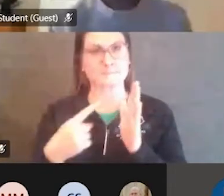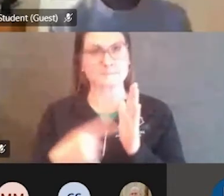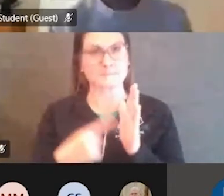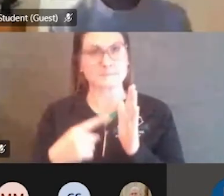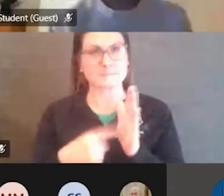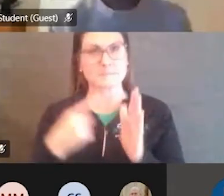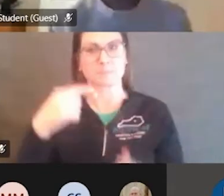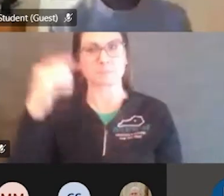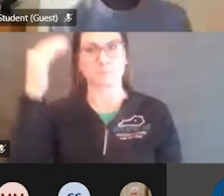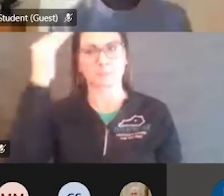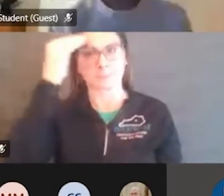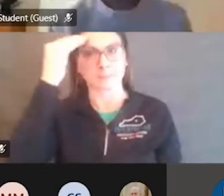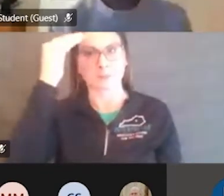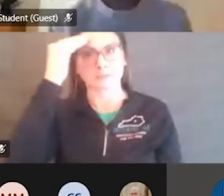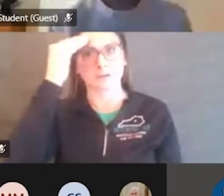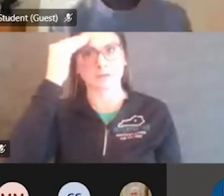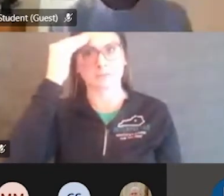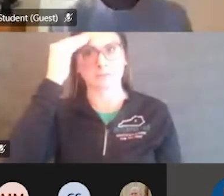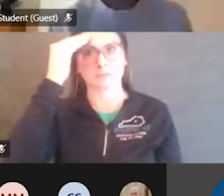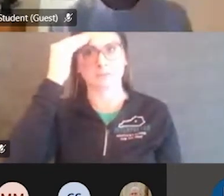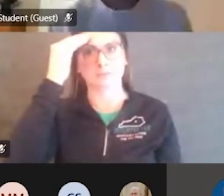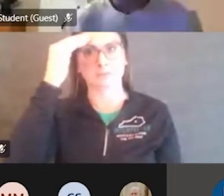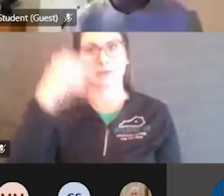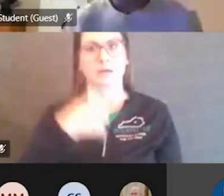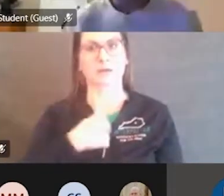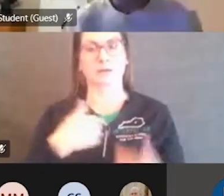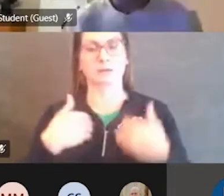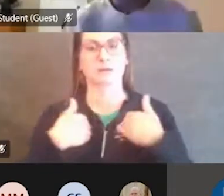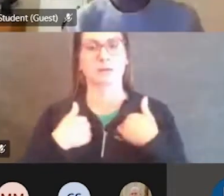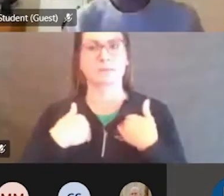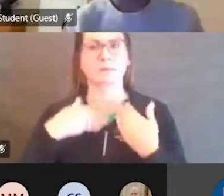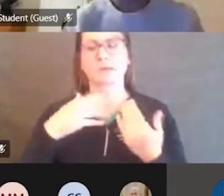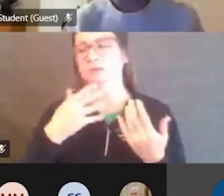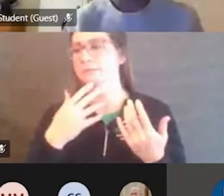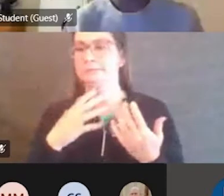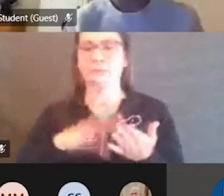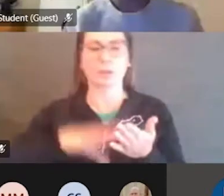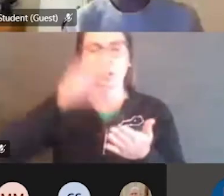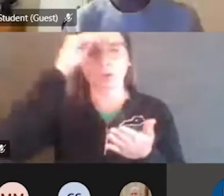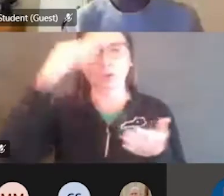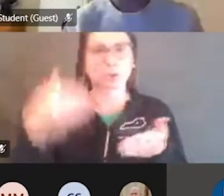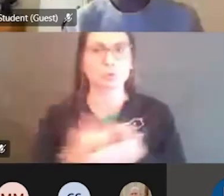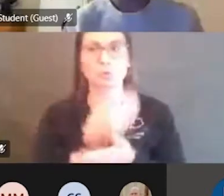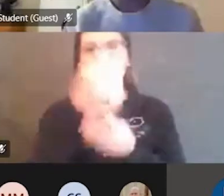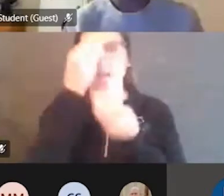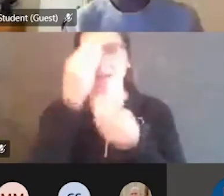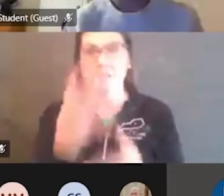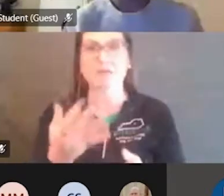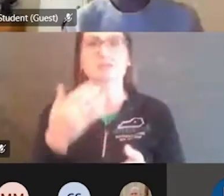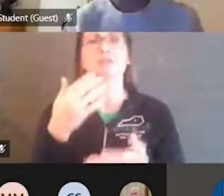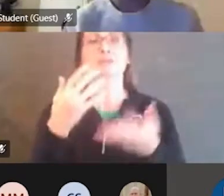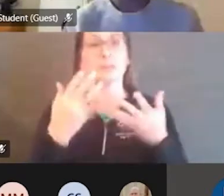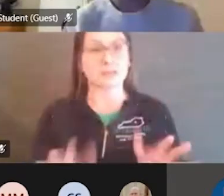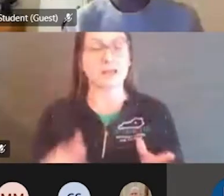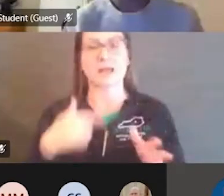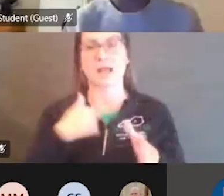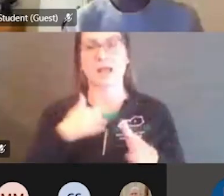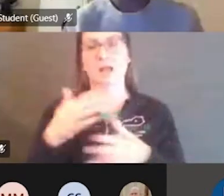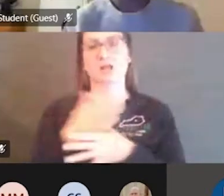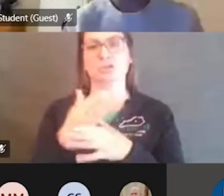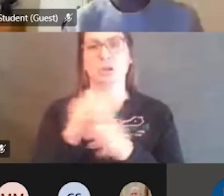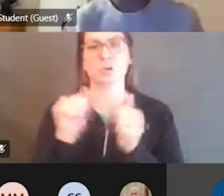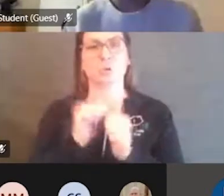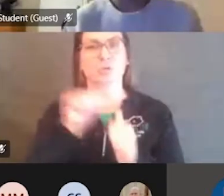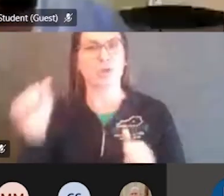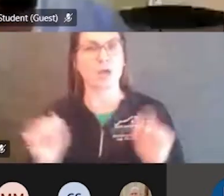I know that when I have learned some new information and am able to then share that with others, it helps